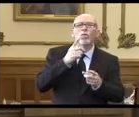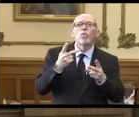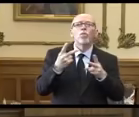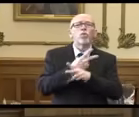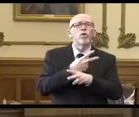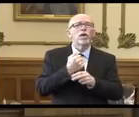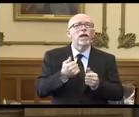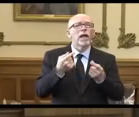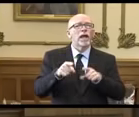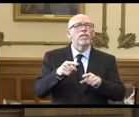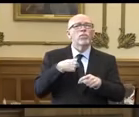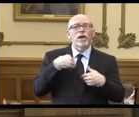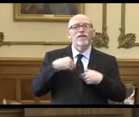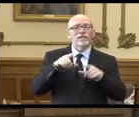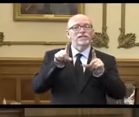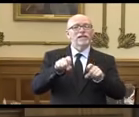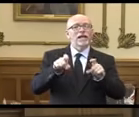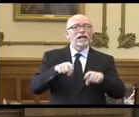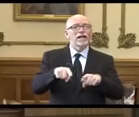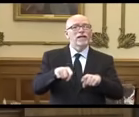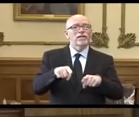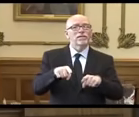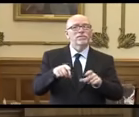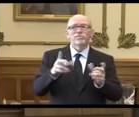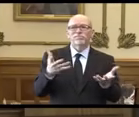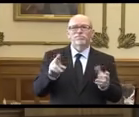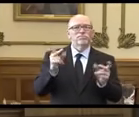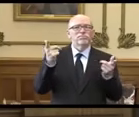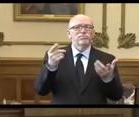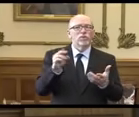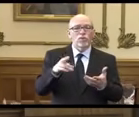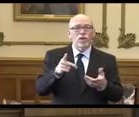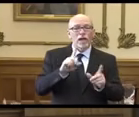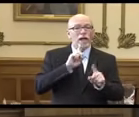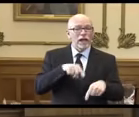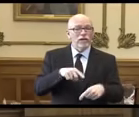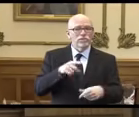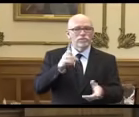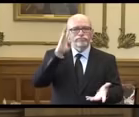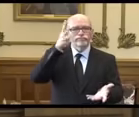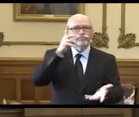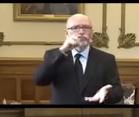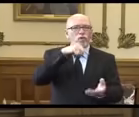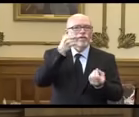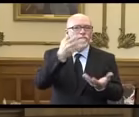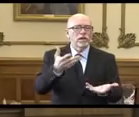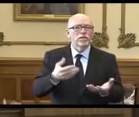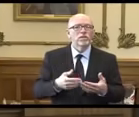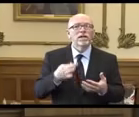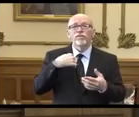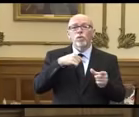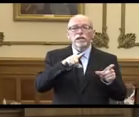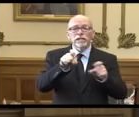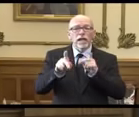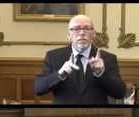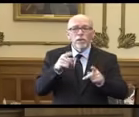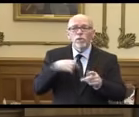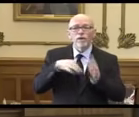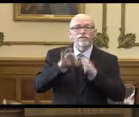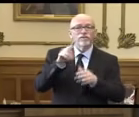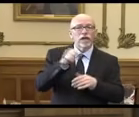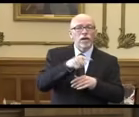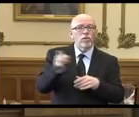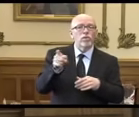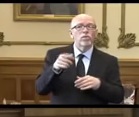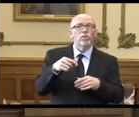can have is a test that is invalid or that gives us false information. So if we're testing folks and finding out that it's